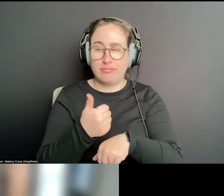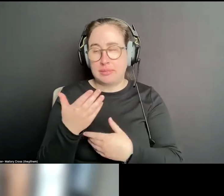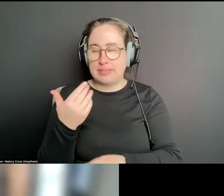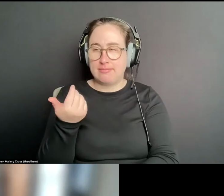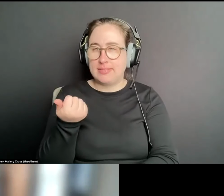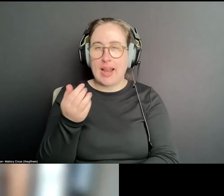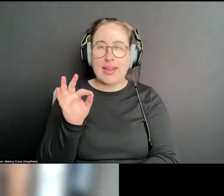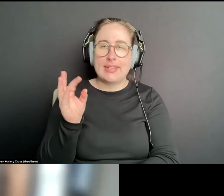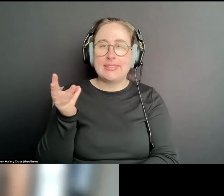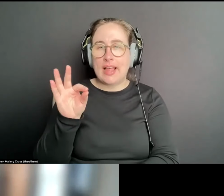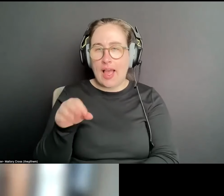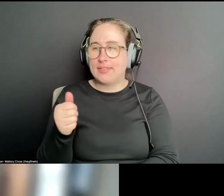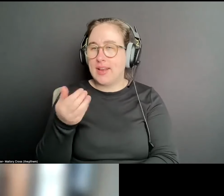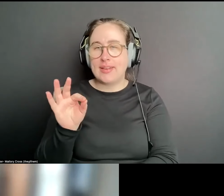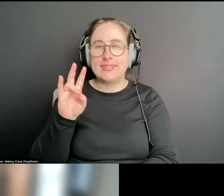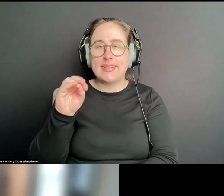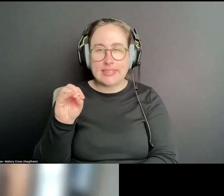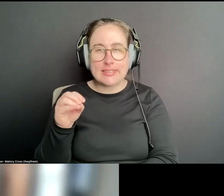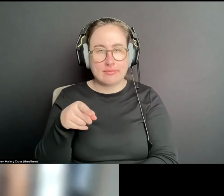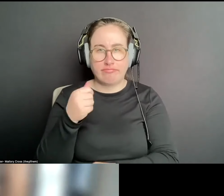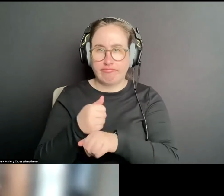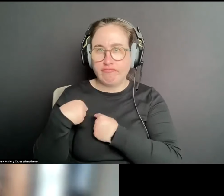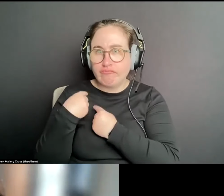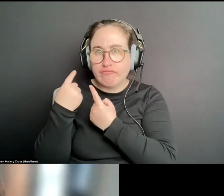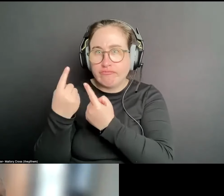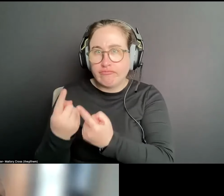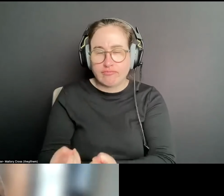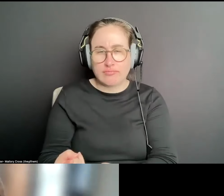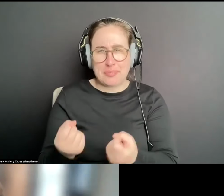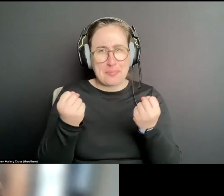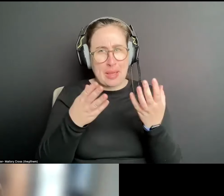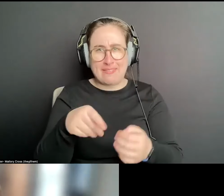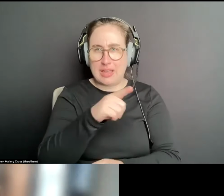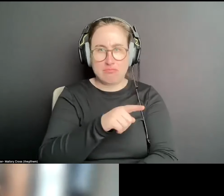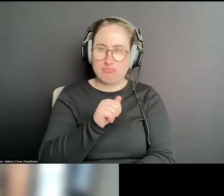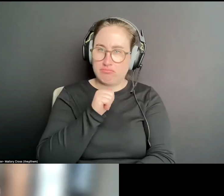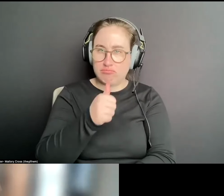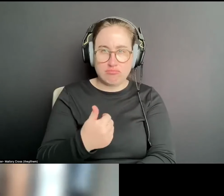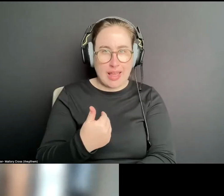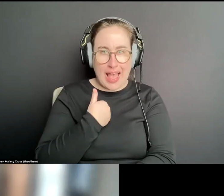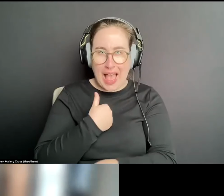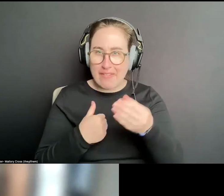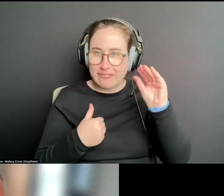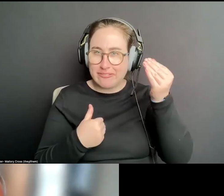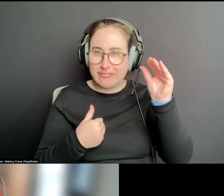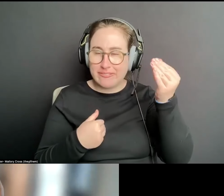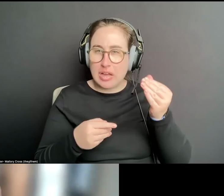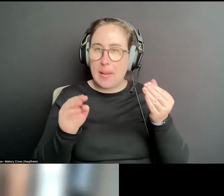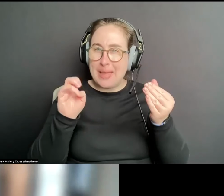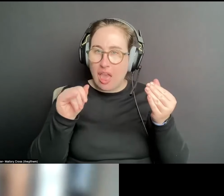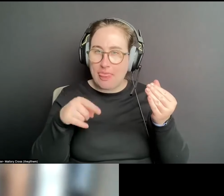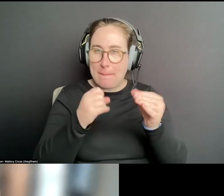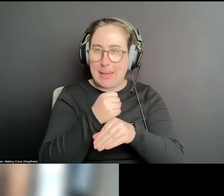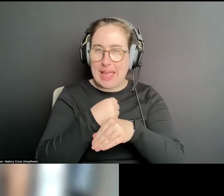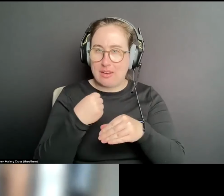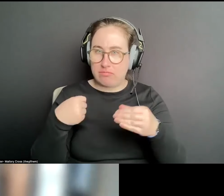1969, 1970, many of them do not have the physical media that they produced over the course